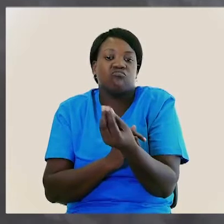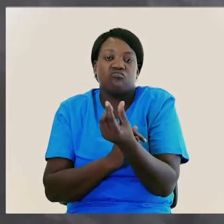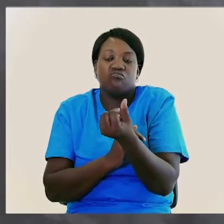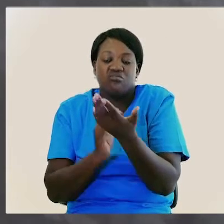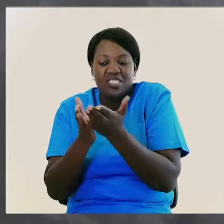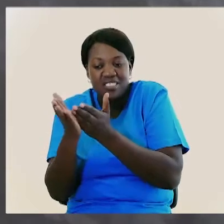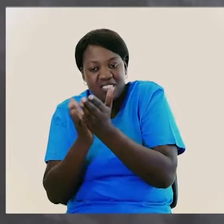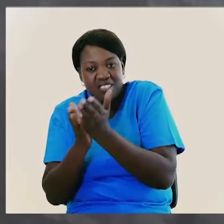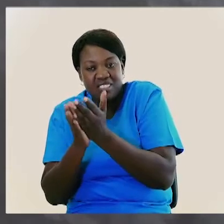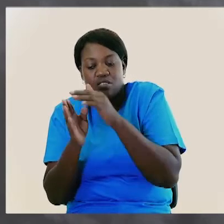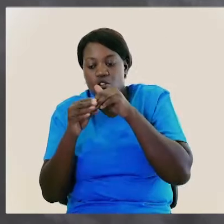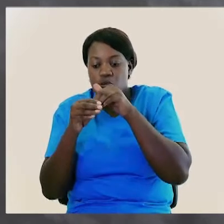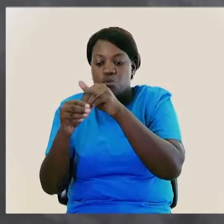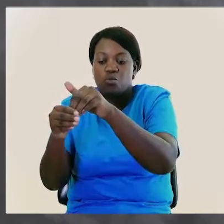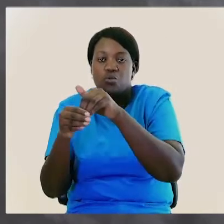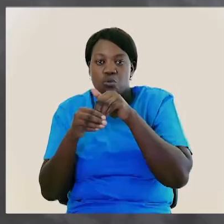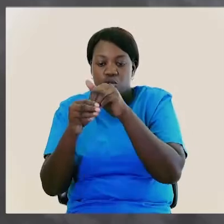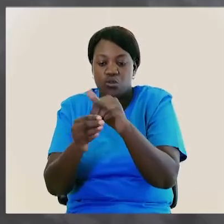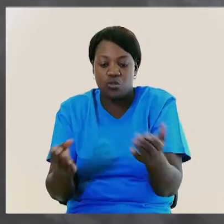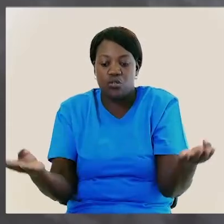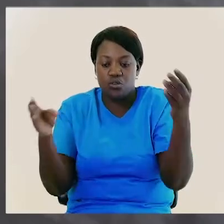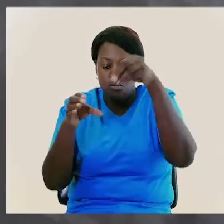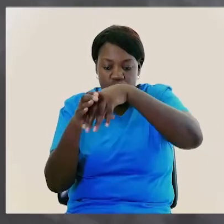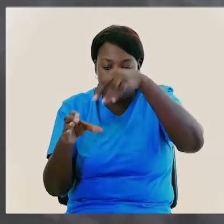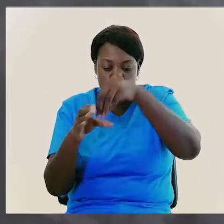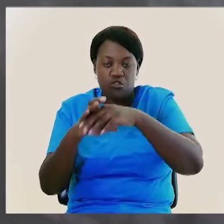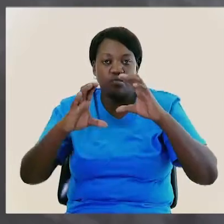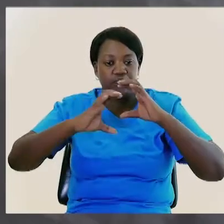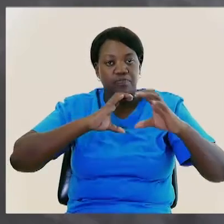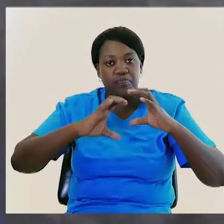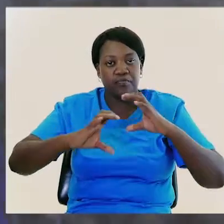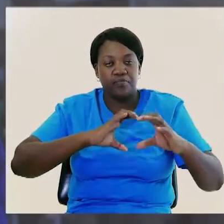services such as transport, packing, and communications.